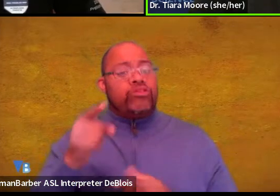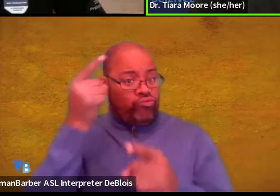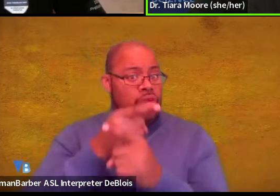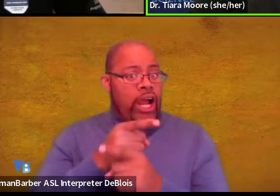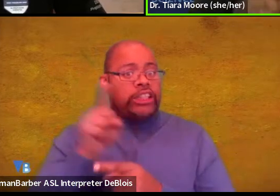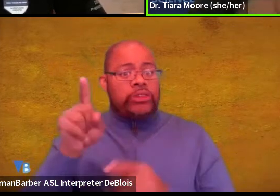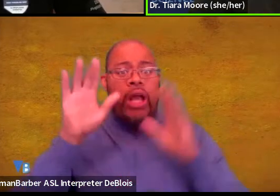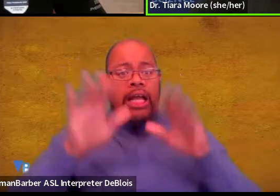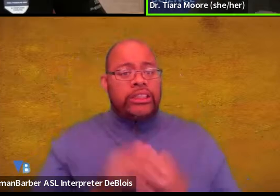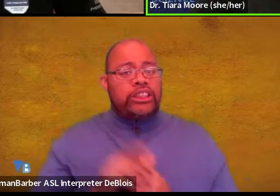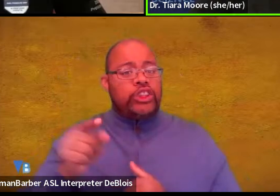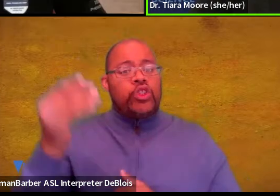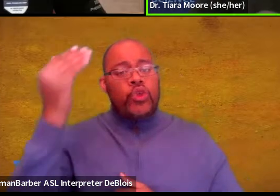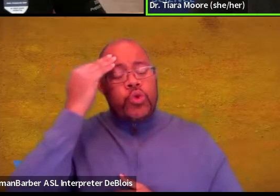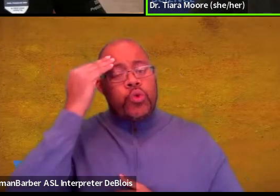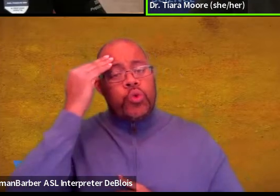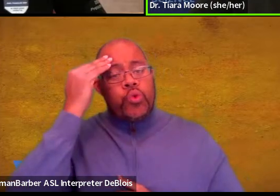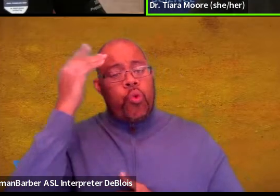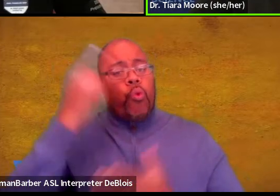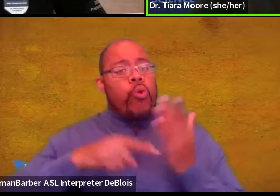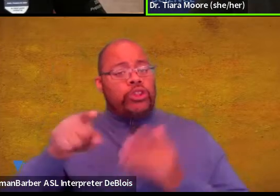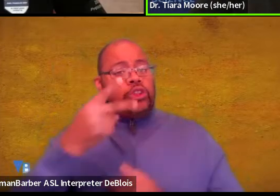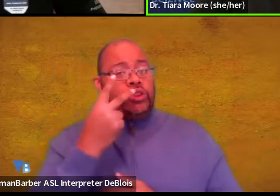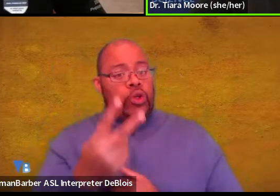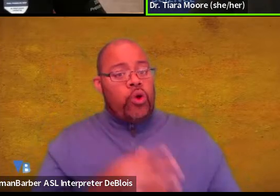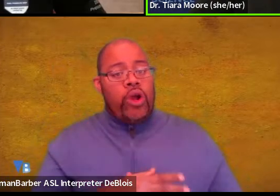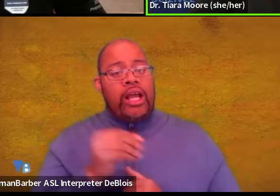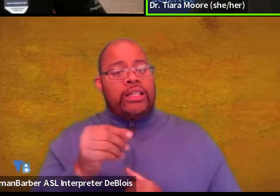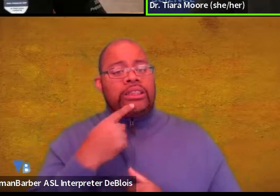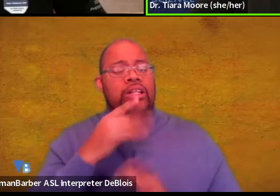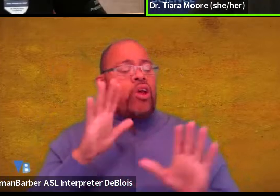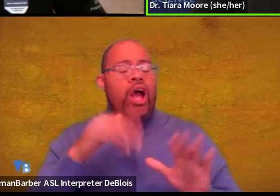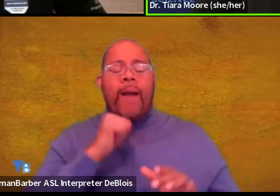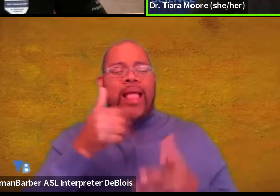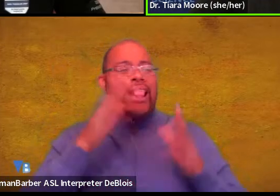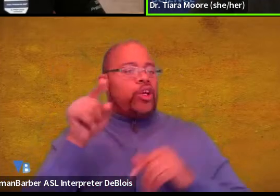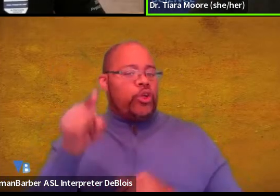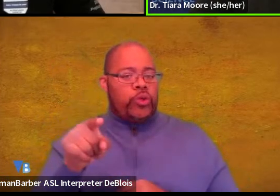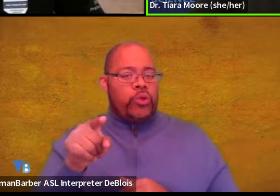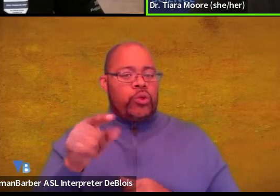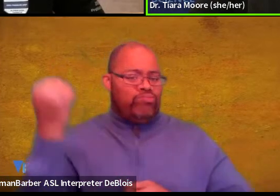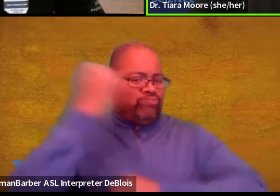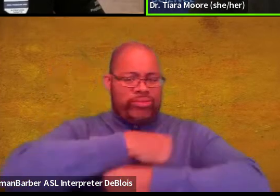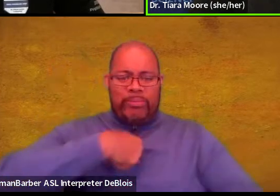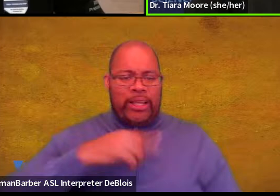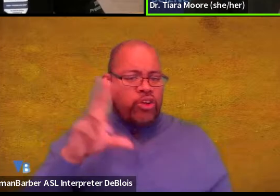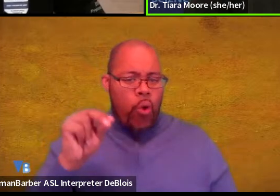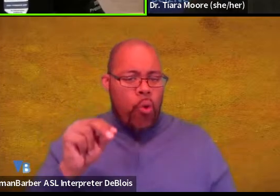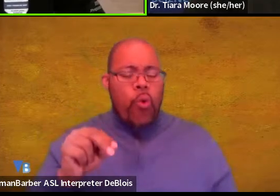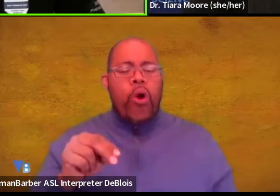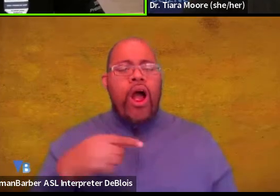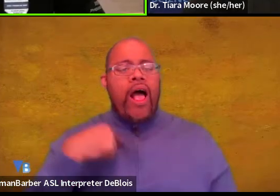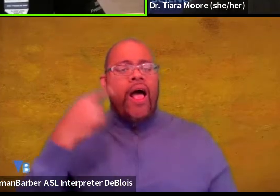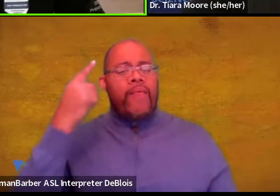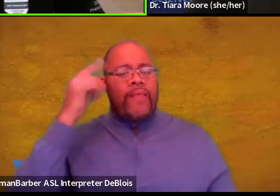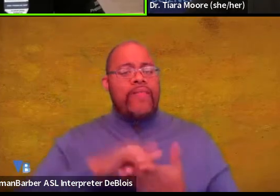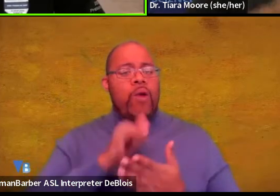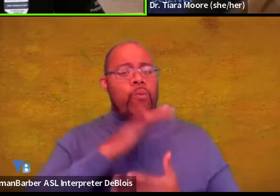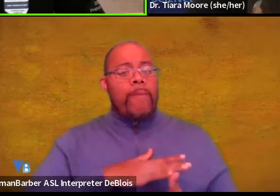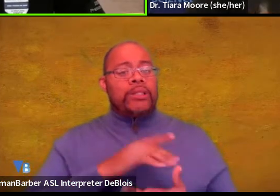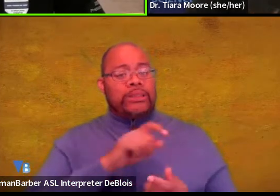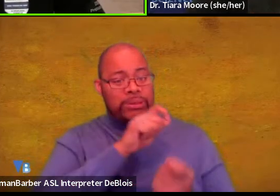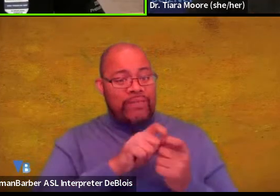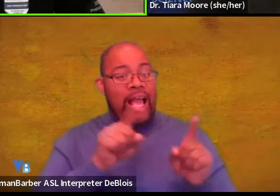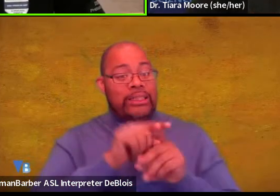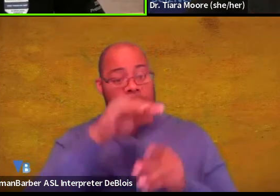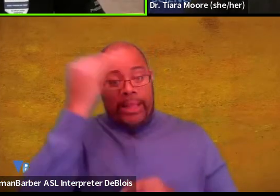She was excellent. She knew what she saw. And she's like, no, I'm not going to let you shut me down. And I think, we know as women, and specifically